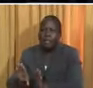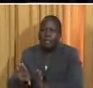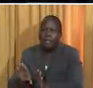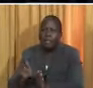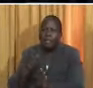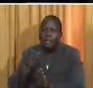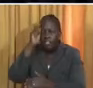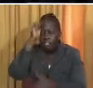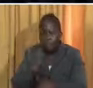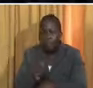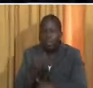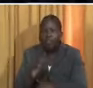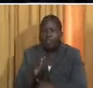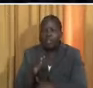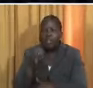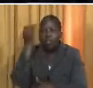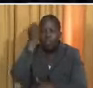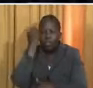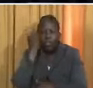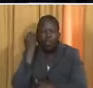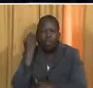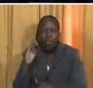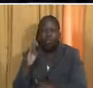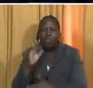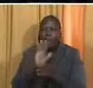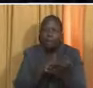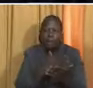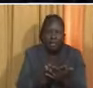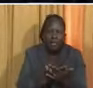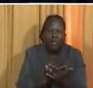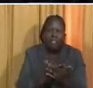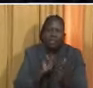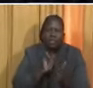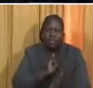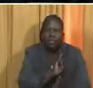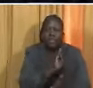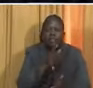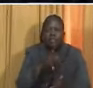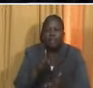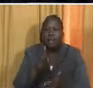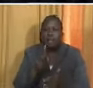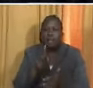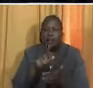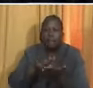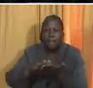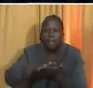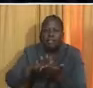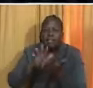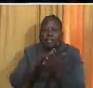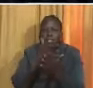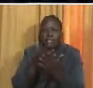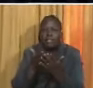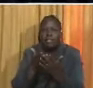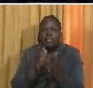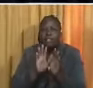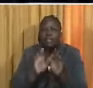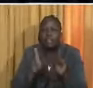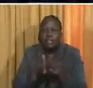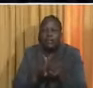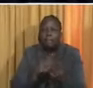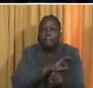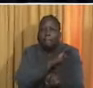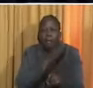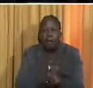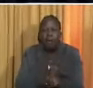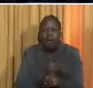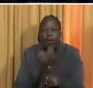hold that to the extent that the basic structure doctrine limits the amendment power contrary to the express terms of Chapter